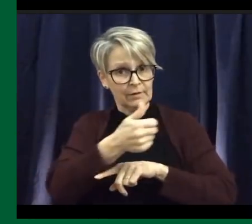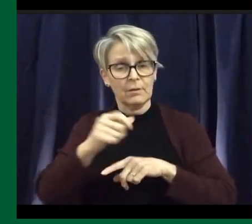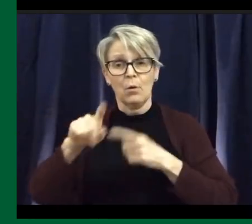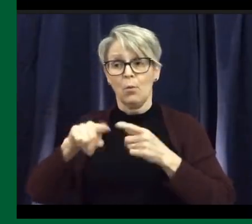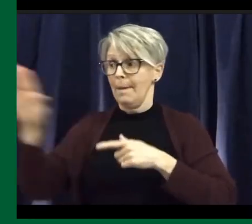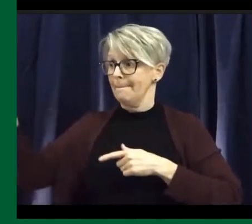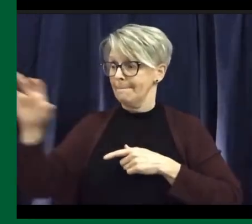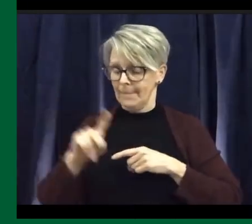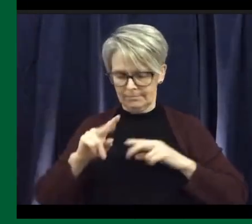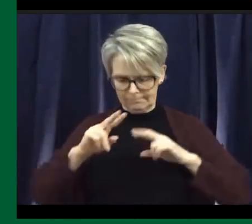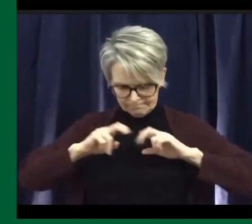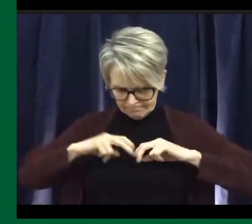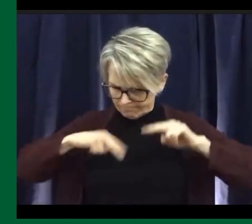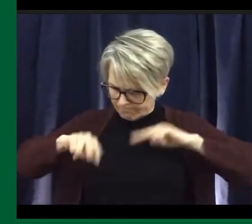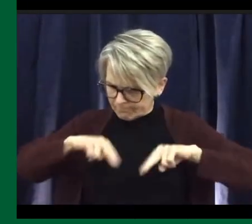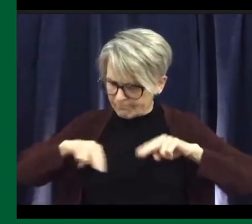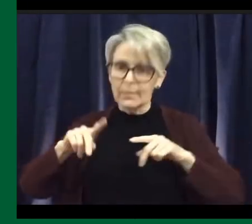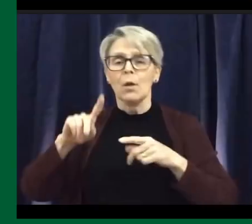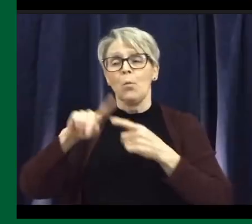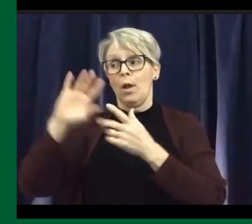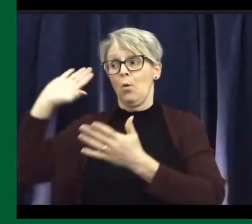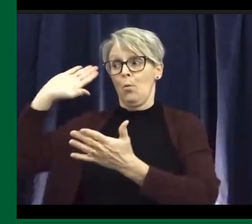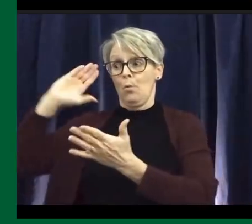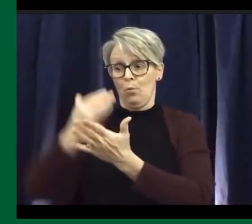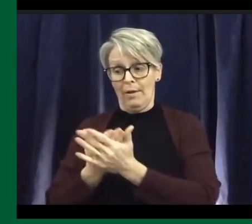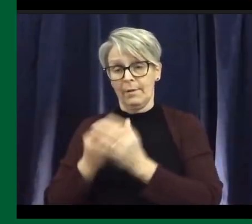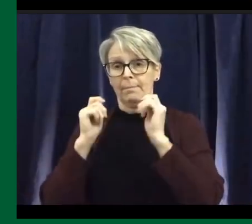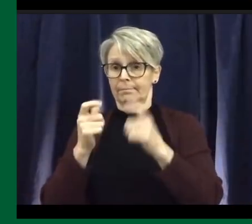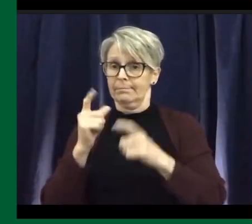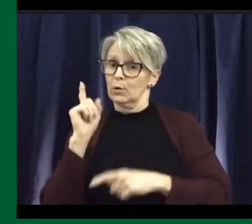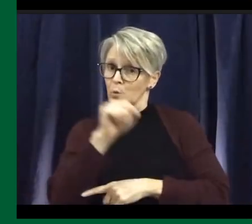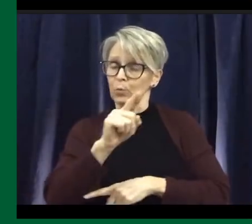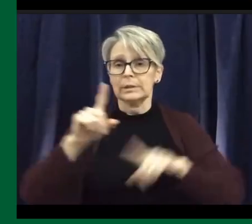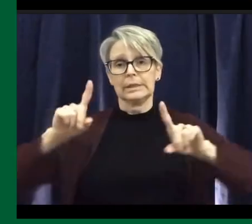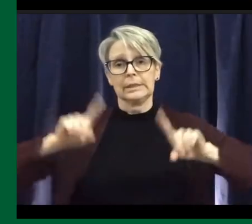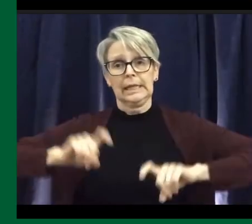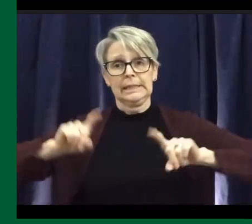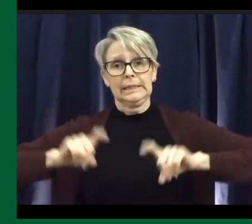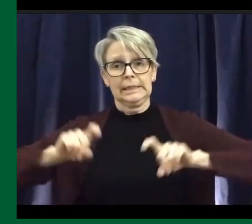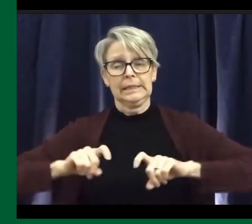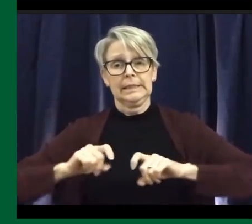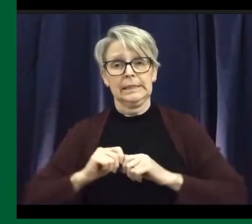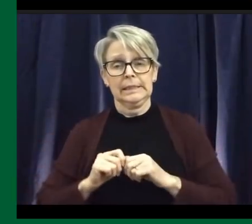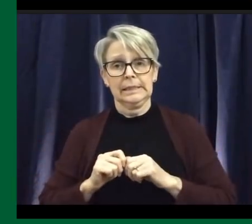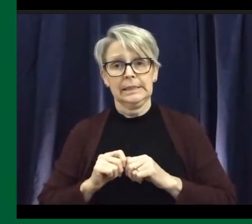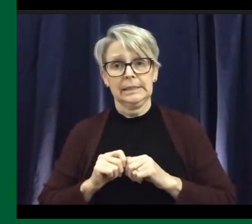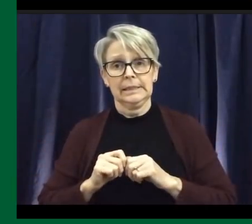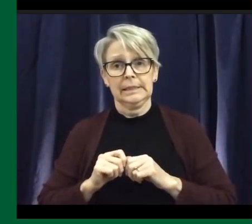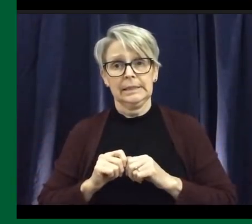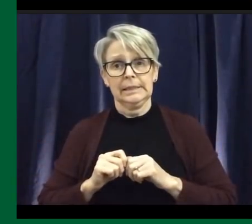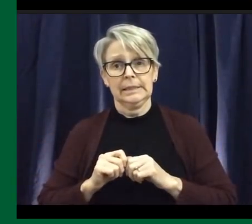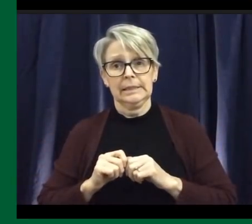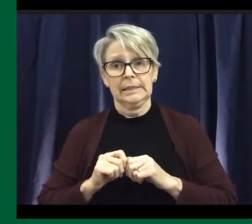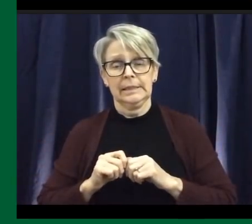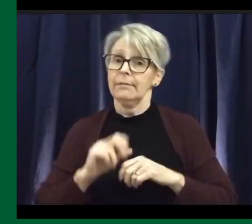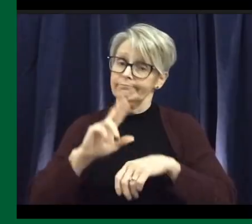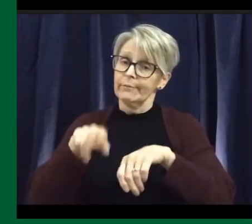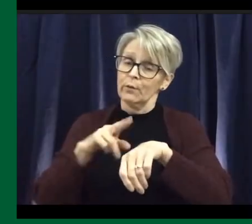back and get tested on arriving back to Saskatchewan and at day 7. And of